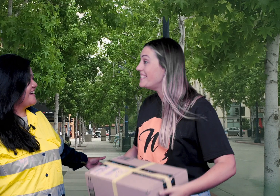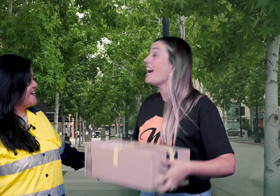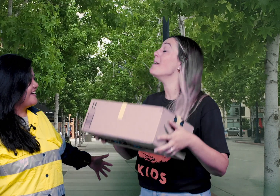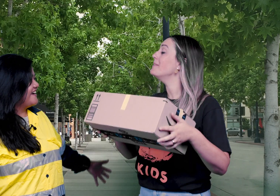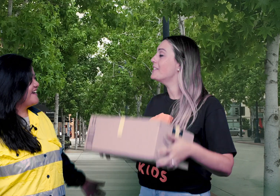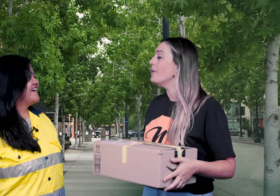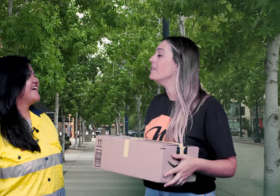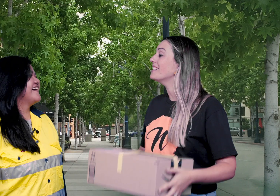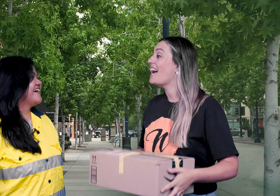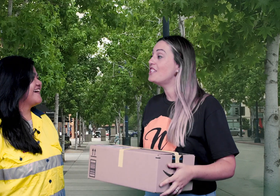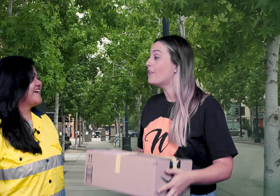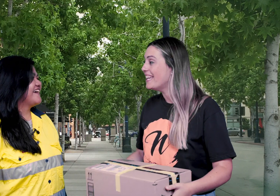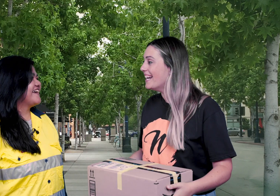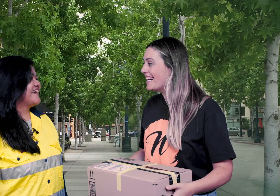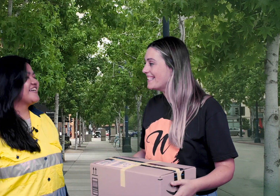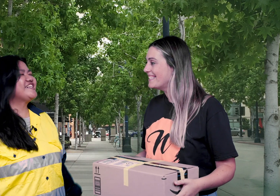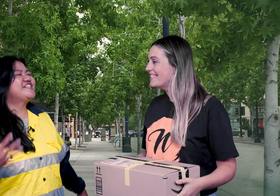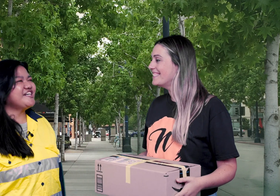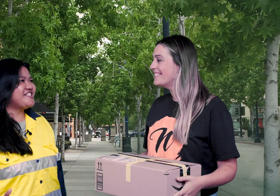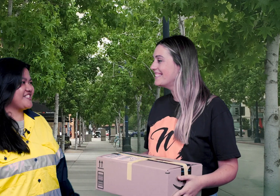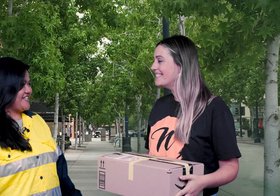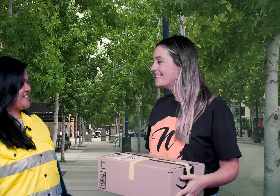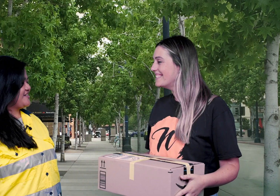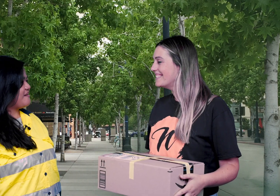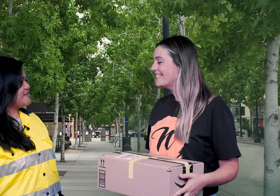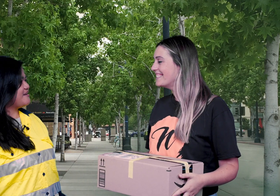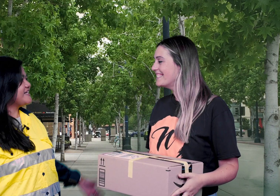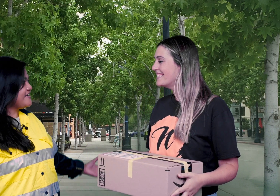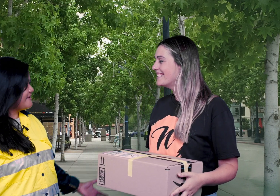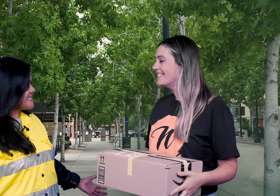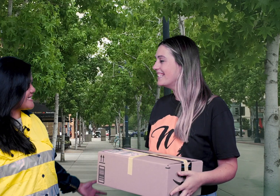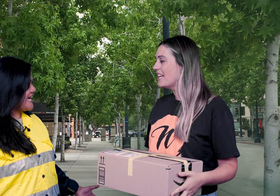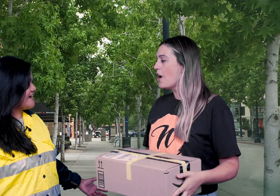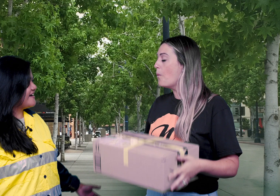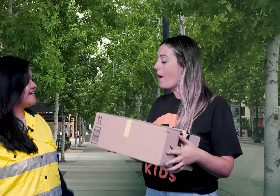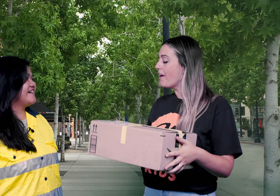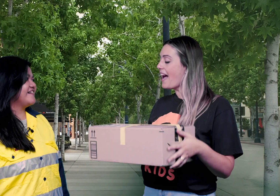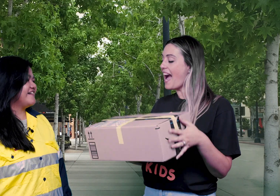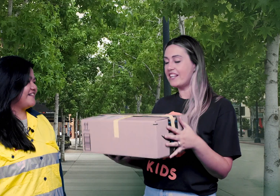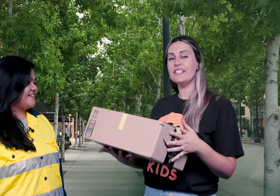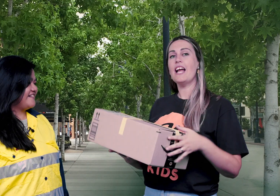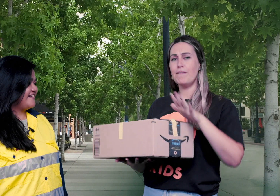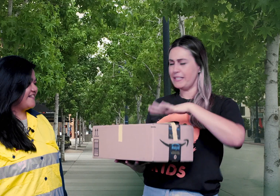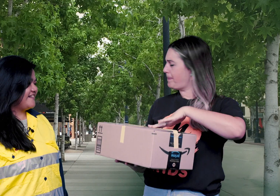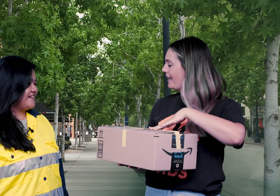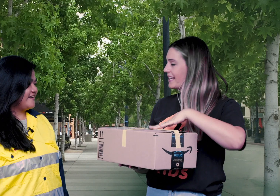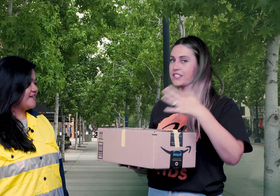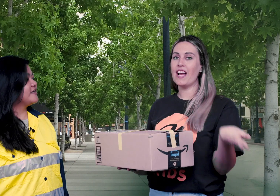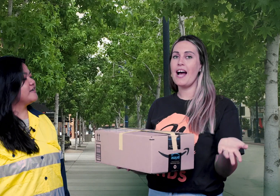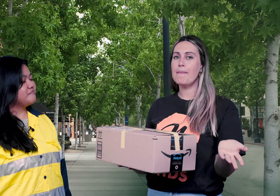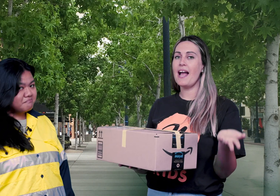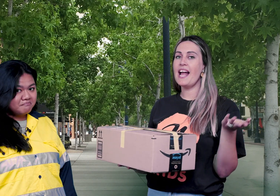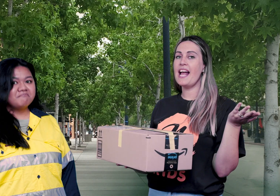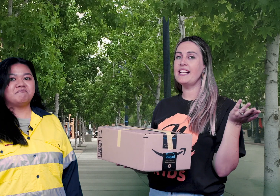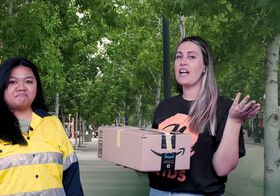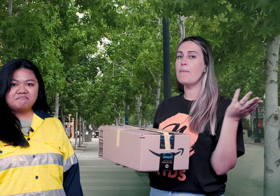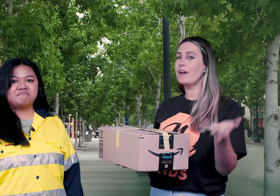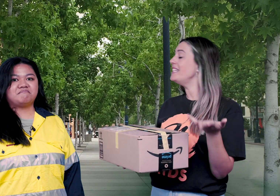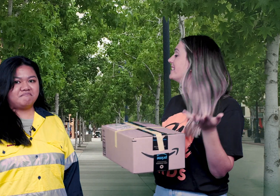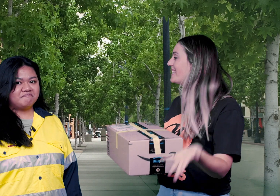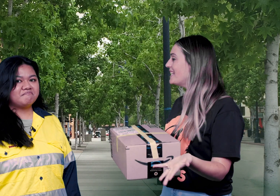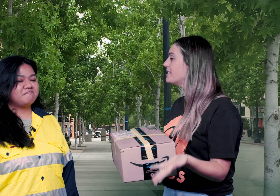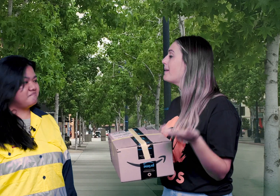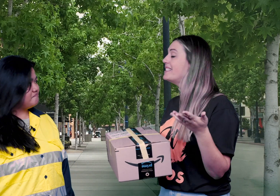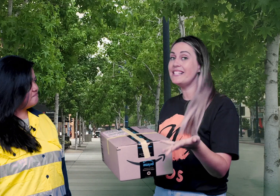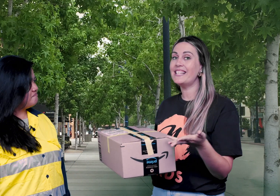the Postie, I am so glad you're here. Good to see you too, Emily. What are you up to today? Well, I actually have this package and I'm